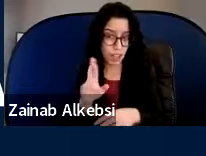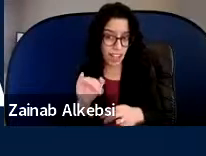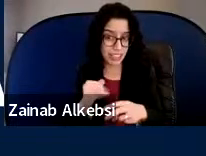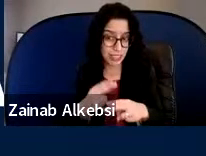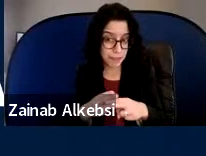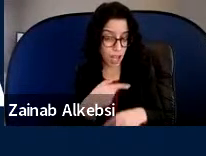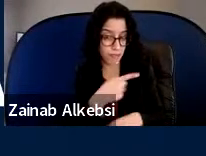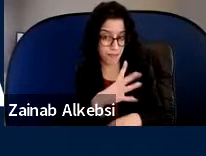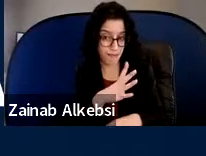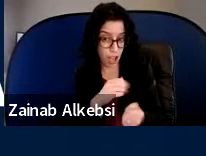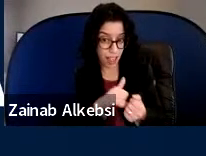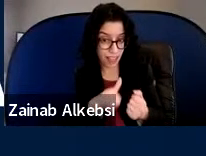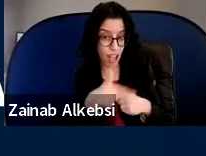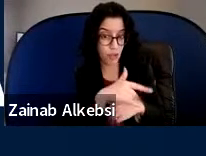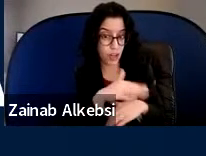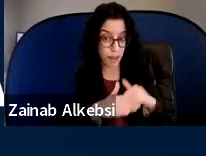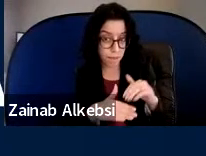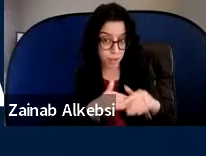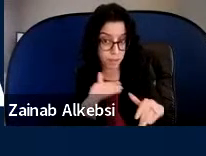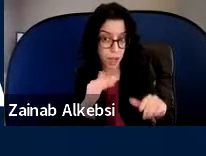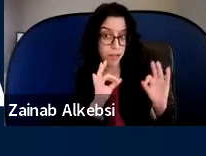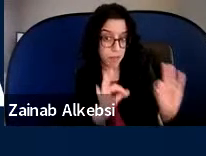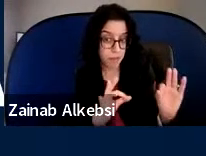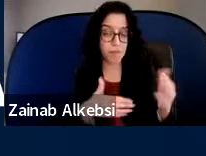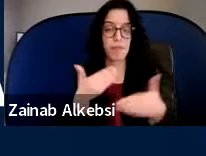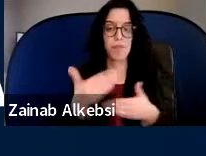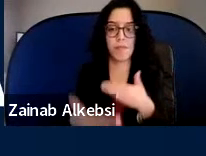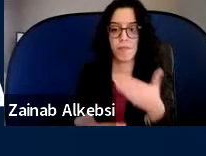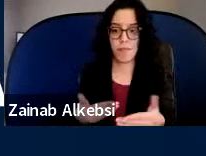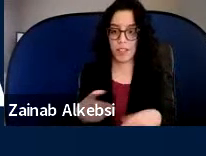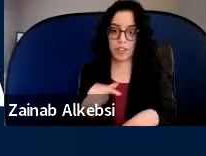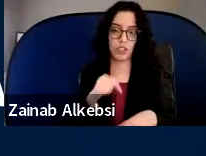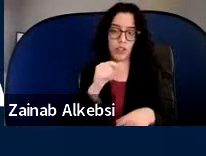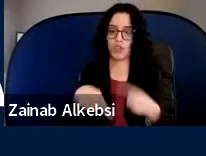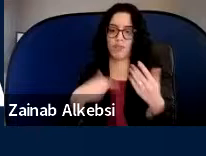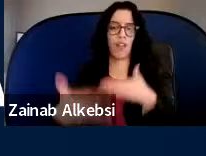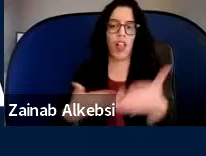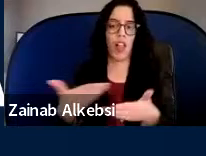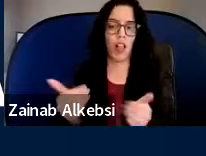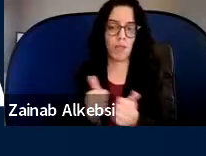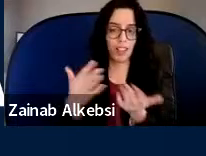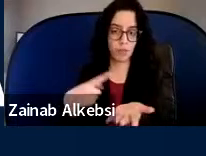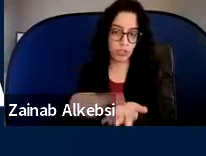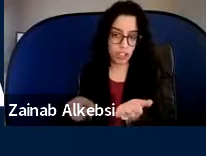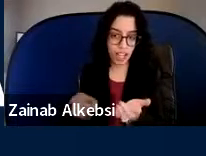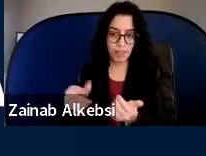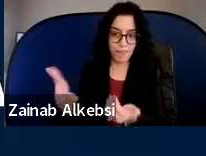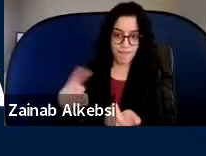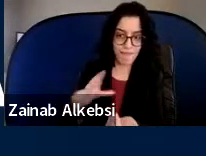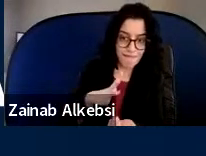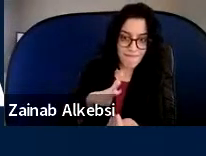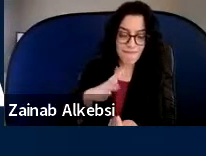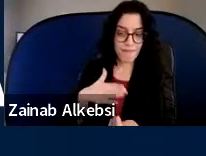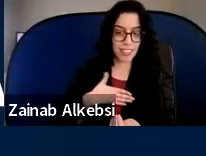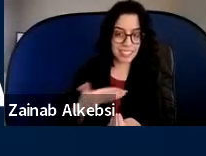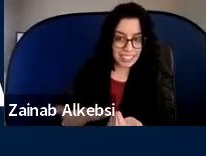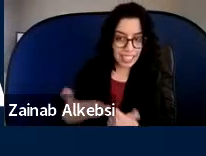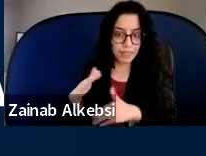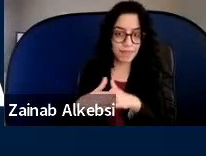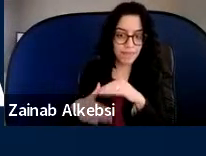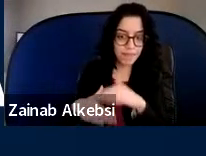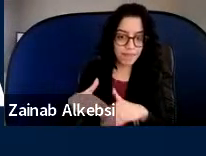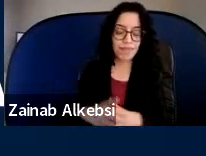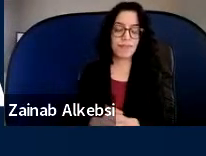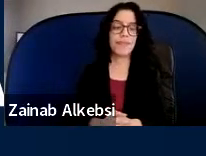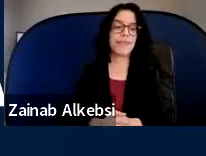term, but patient consent should certainly be gained in those environments to make sure that the device you're offering and the service that it's coming